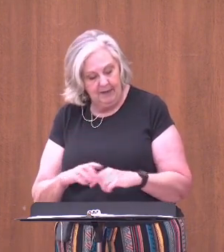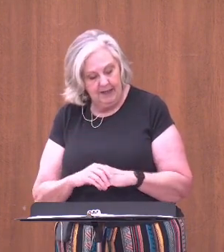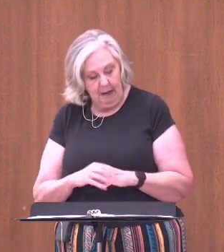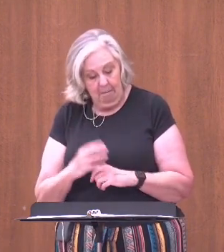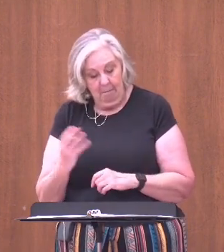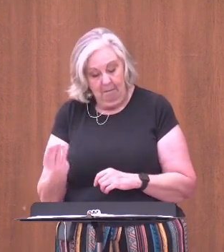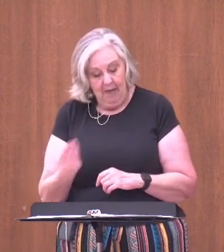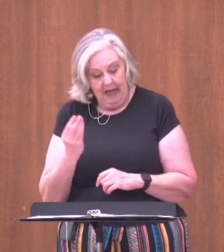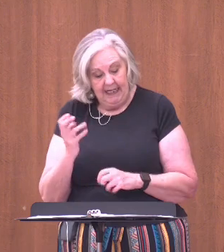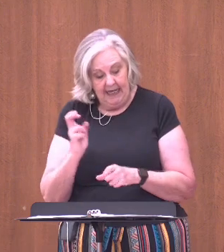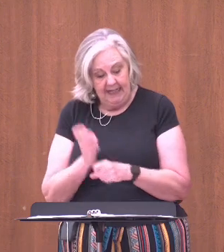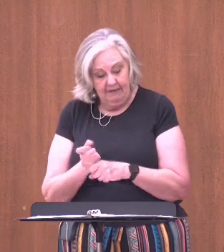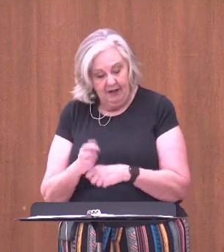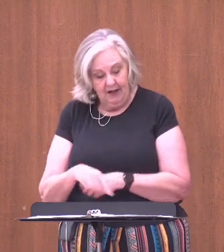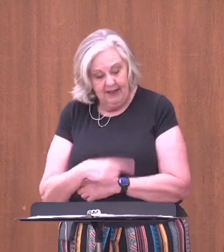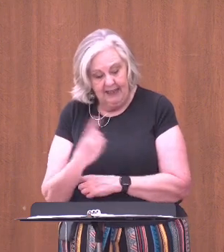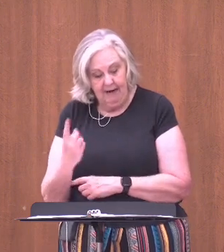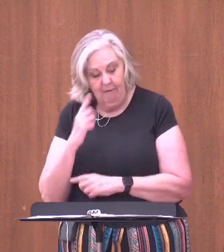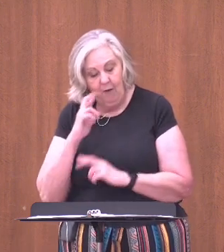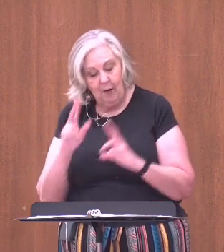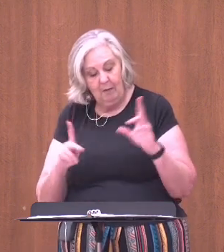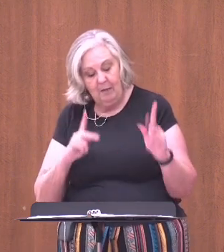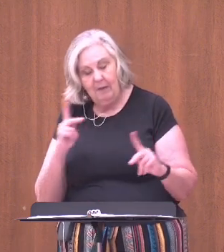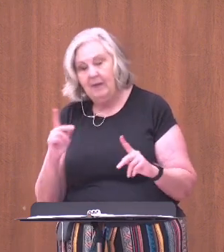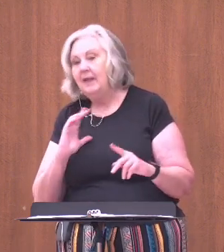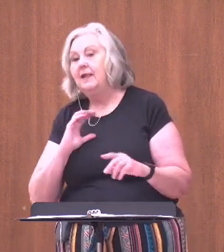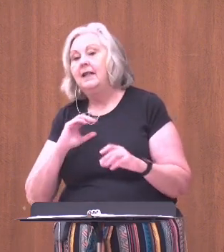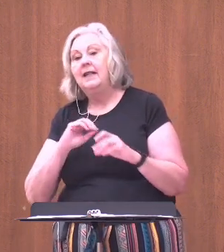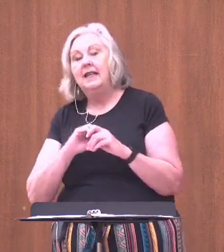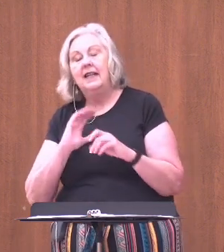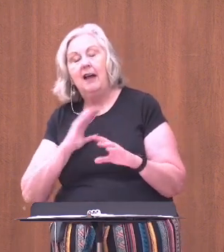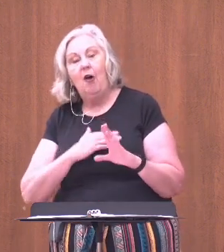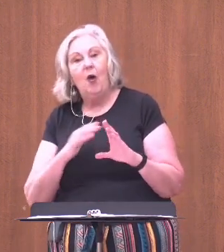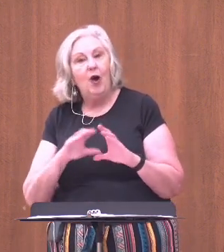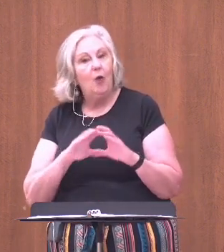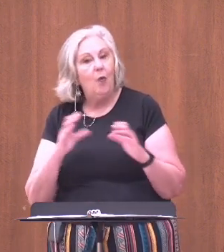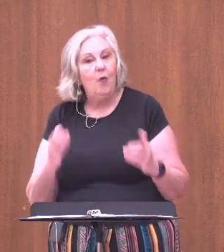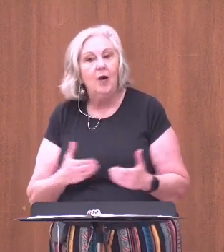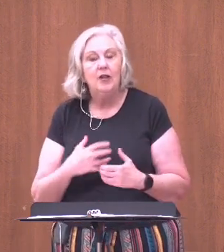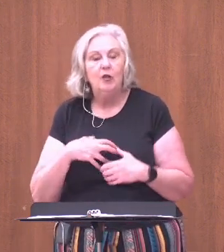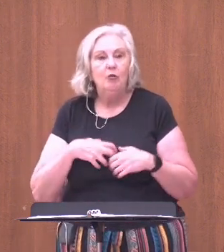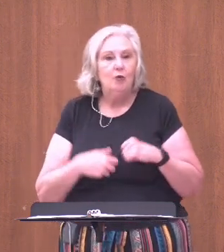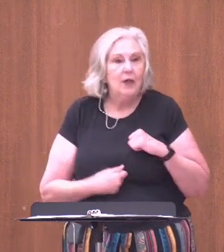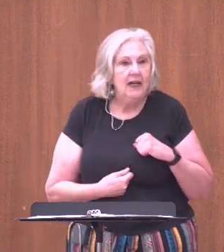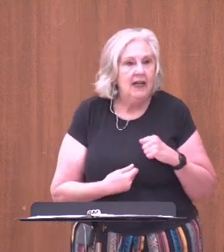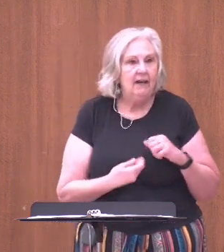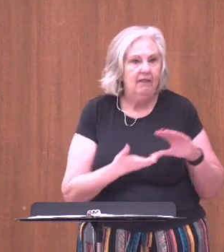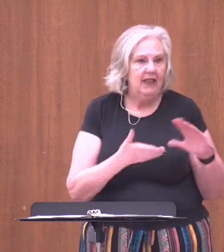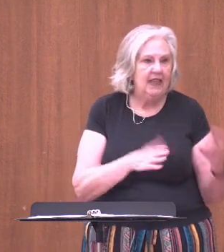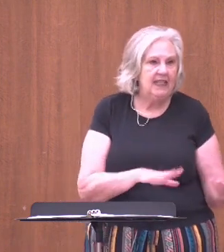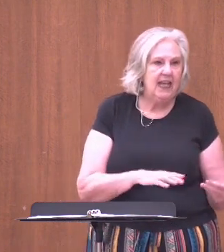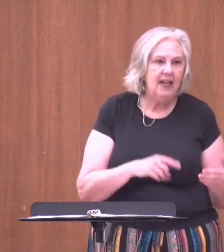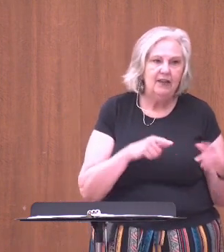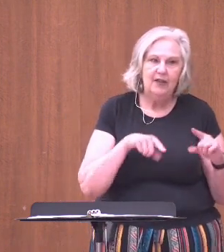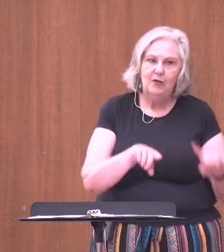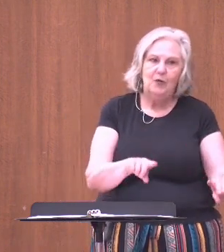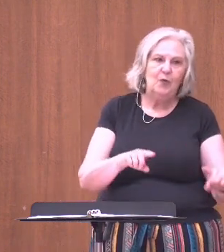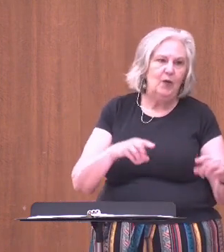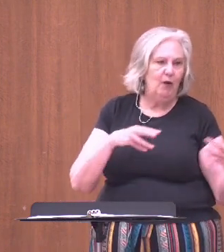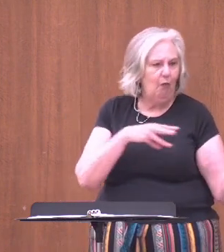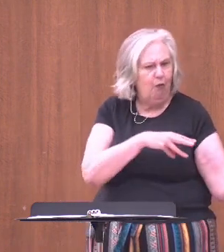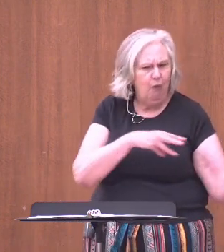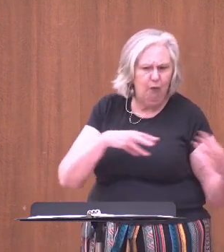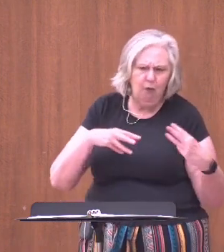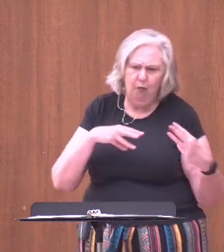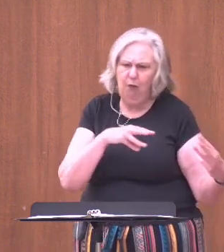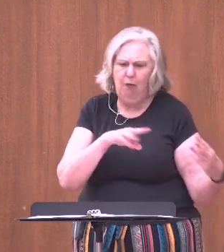Monday will be a difficult day for people in our world as they continue to grieve loss in the midst of war ravaged in the